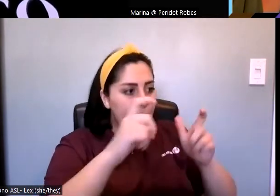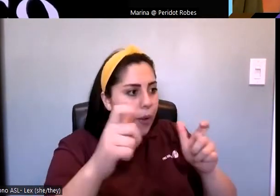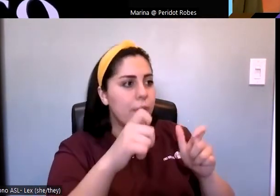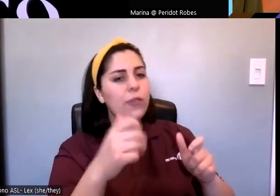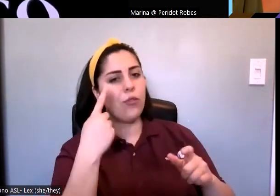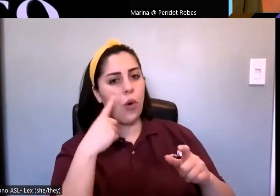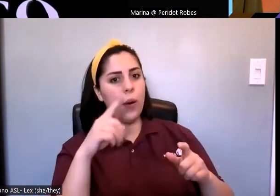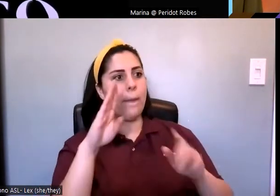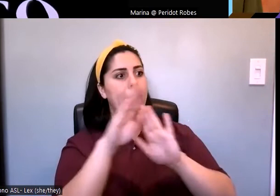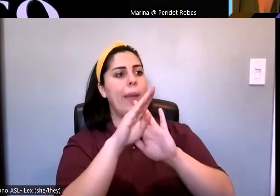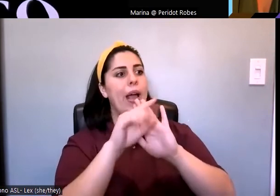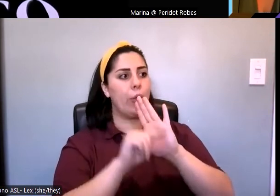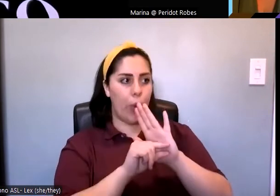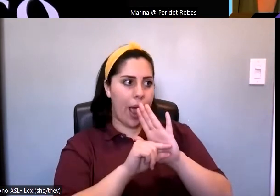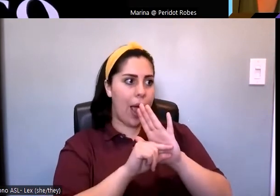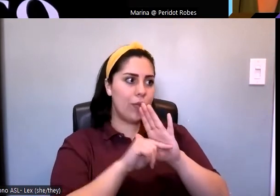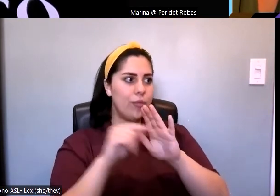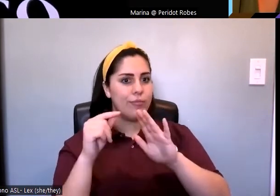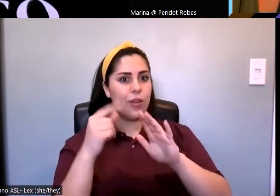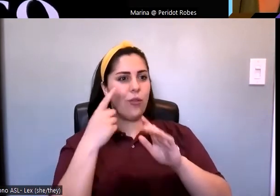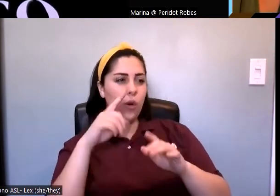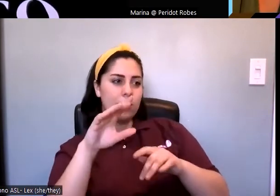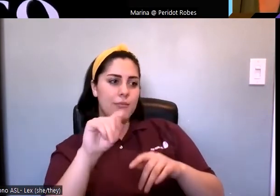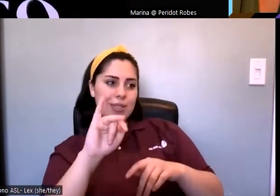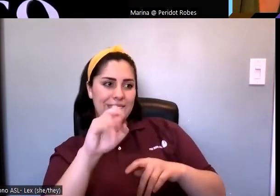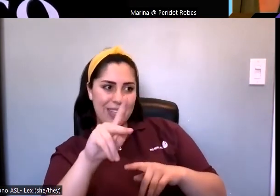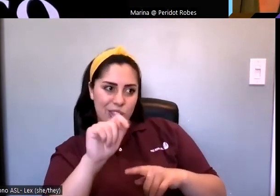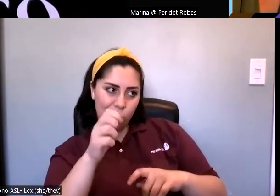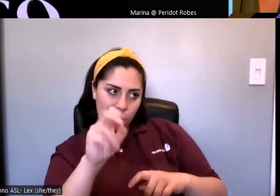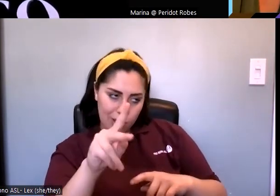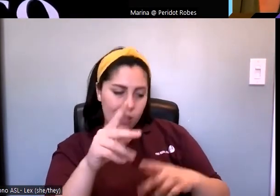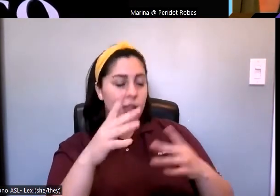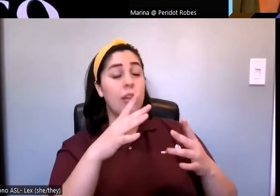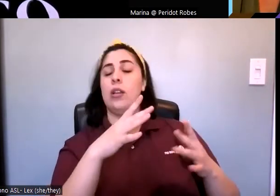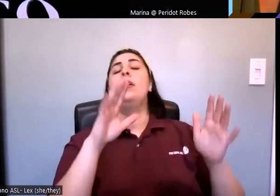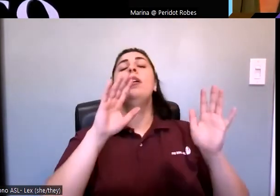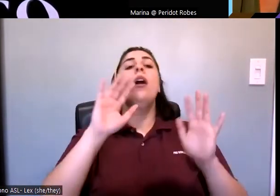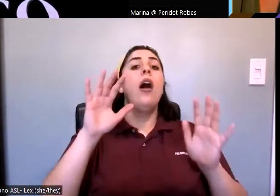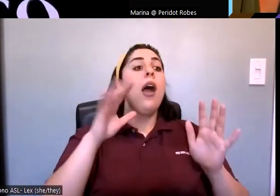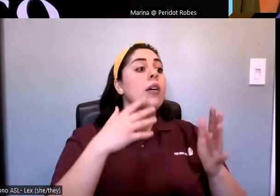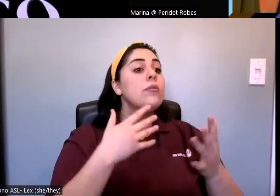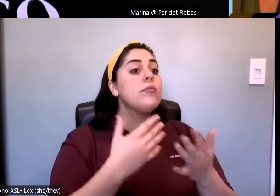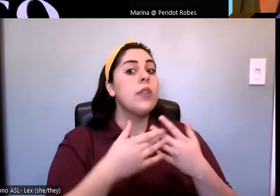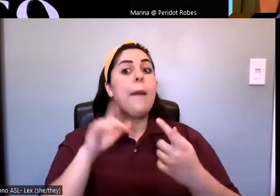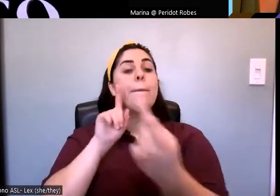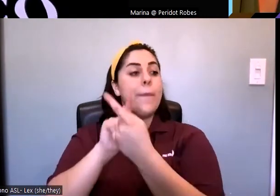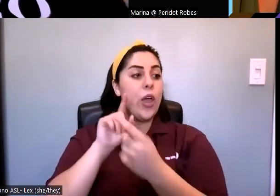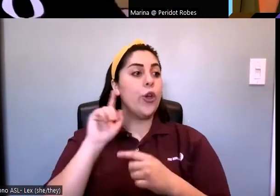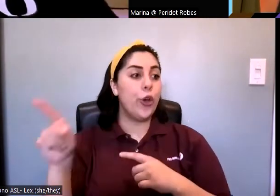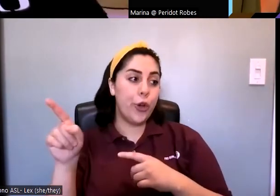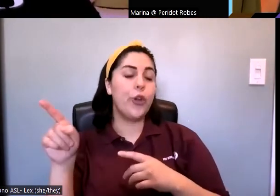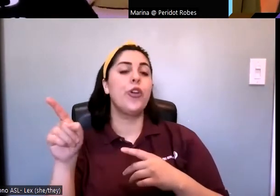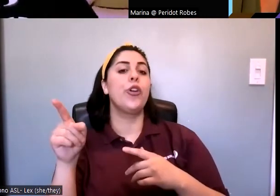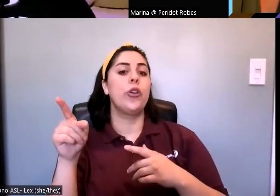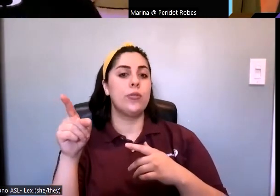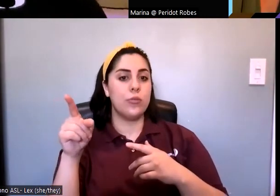which I never got around to because it sold out super fast. And I got to meet her and hear about her line, and now her and I are buddies, and